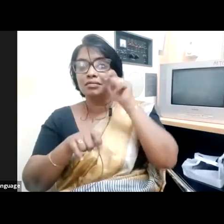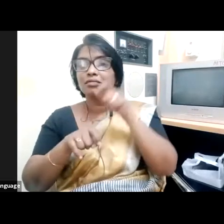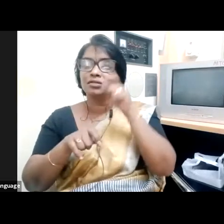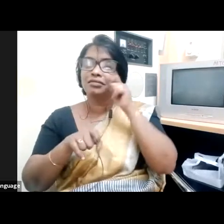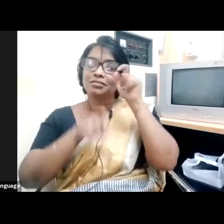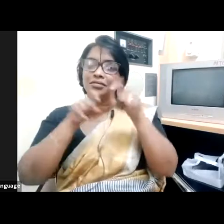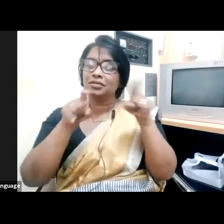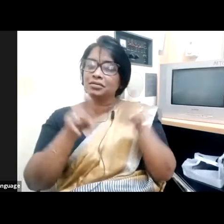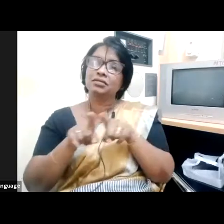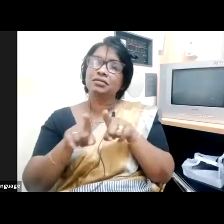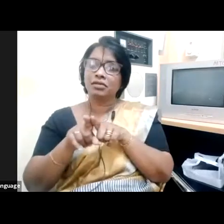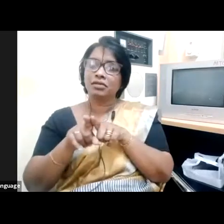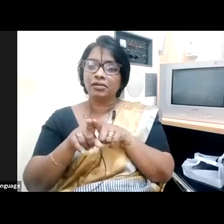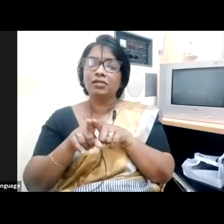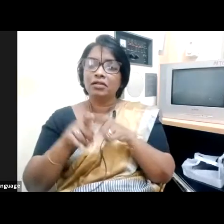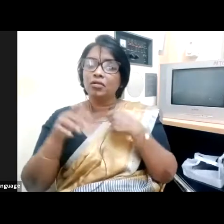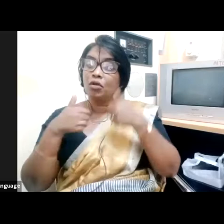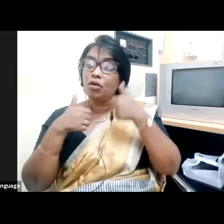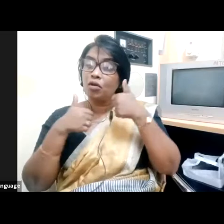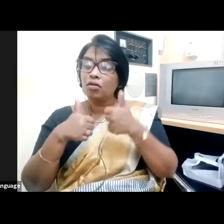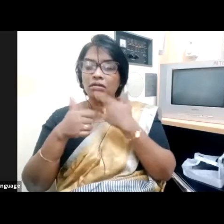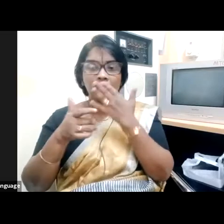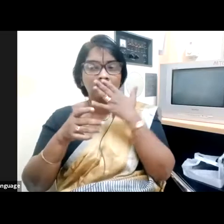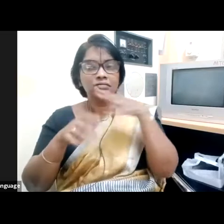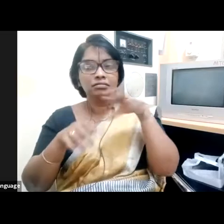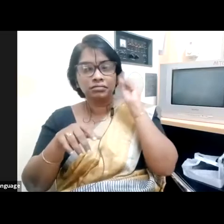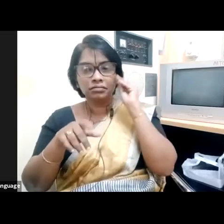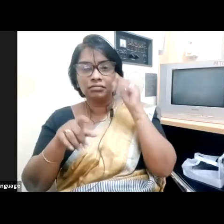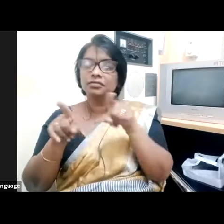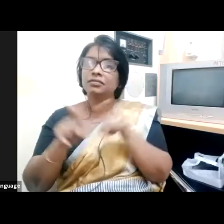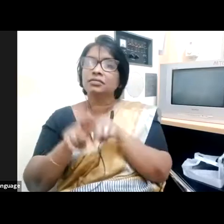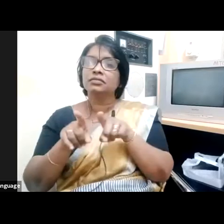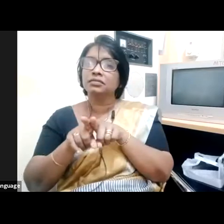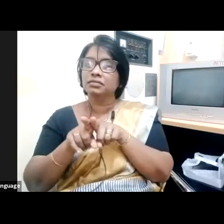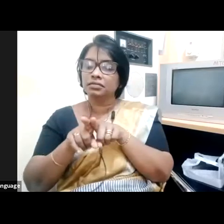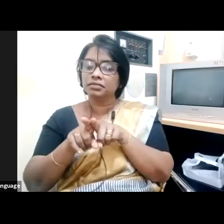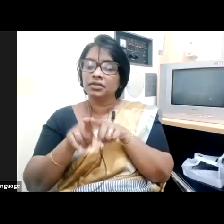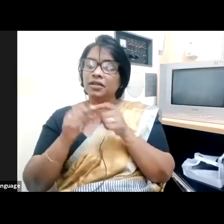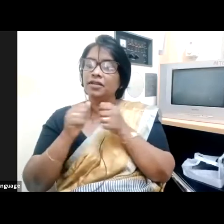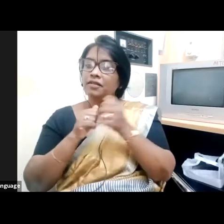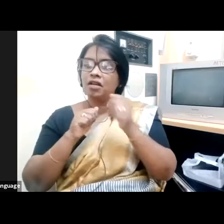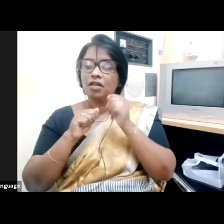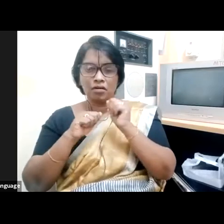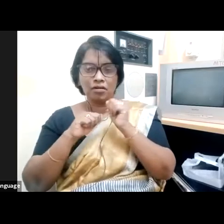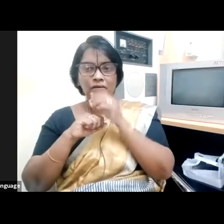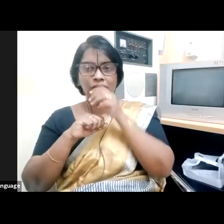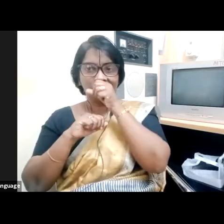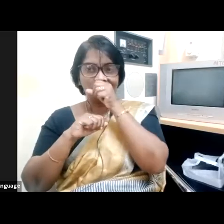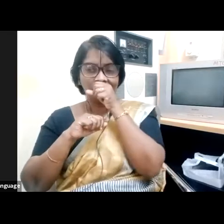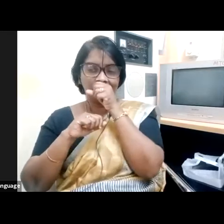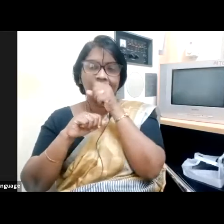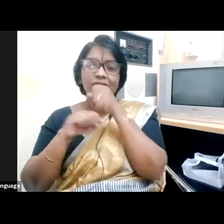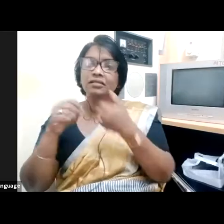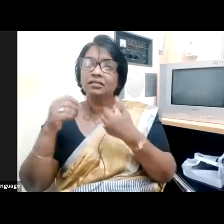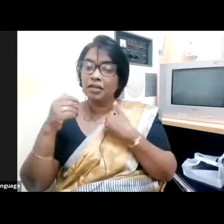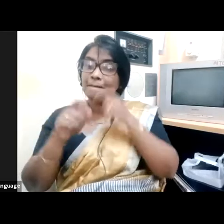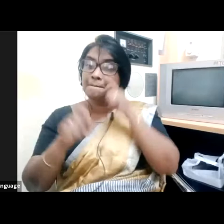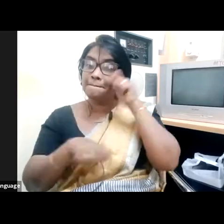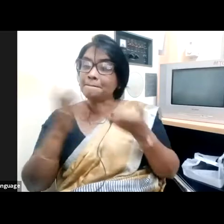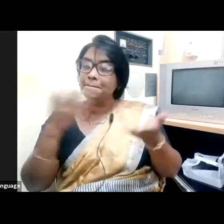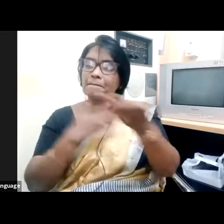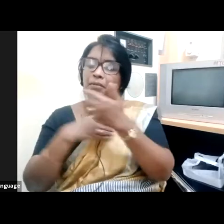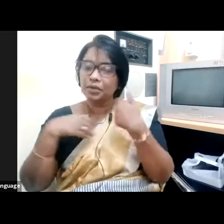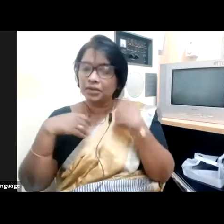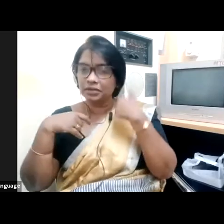good, we actually are thinking of our own people around us. We're thinking of